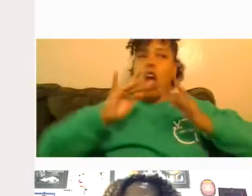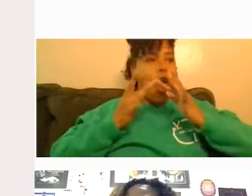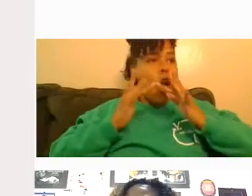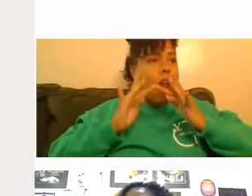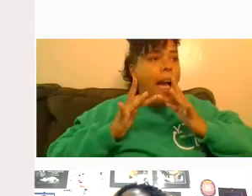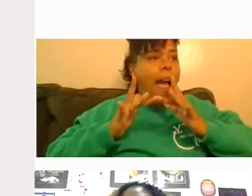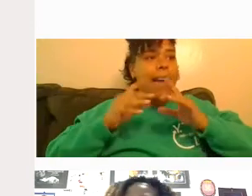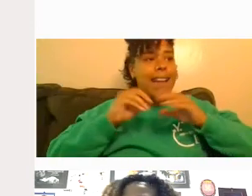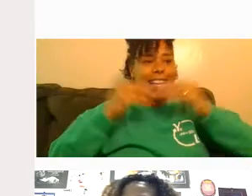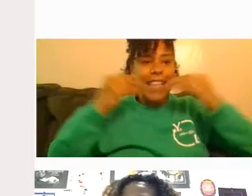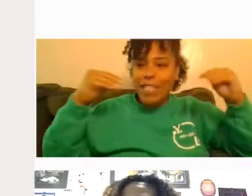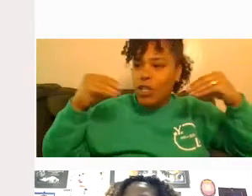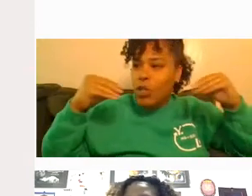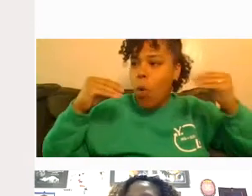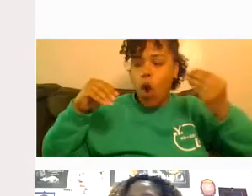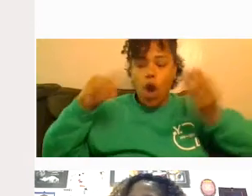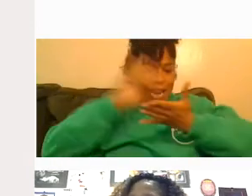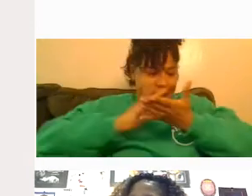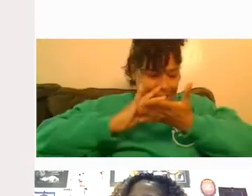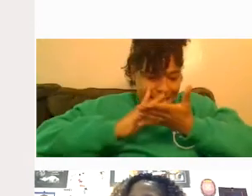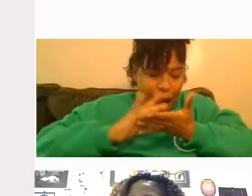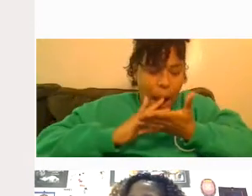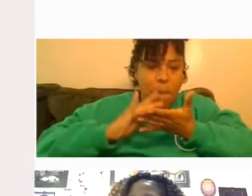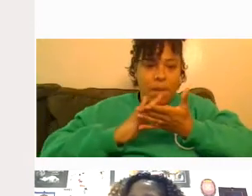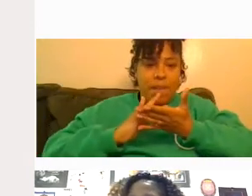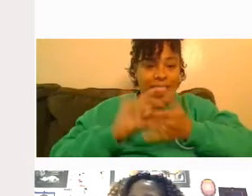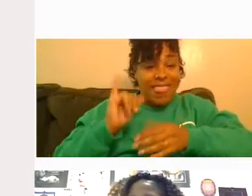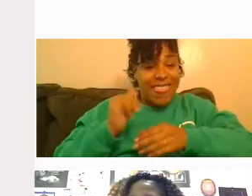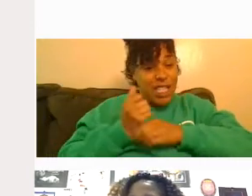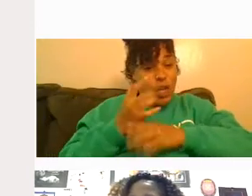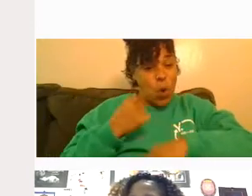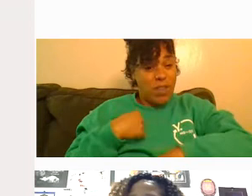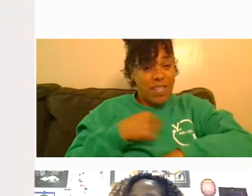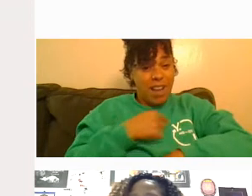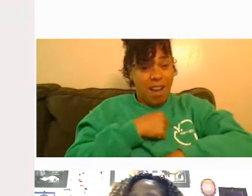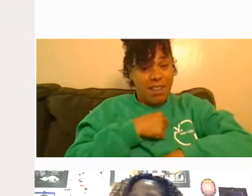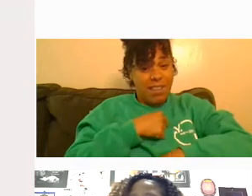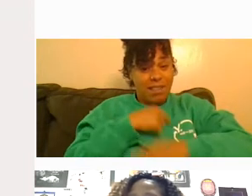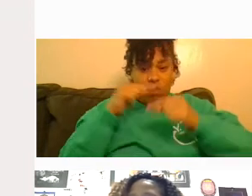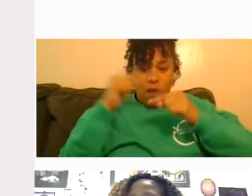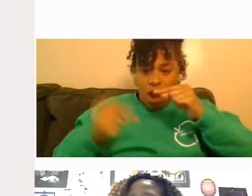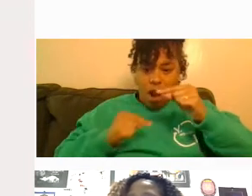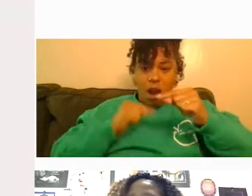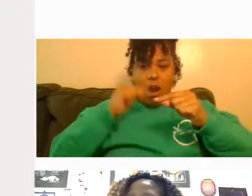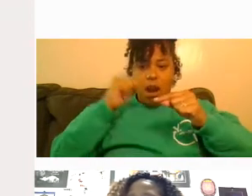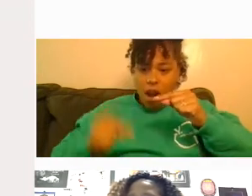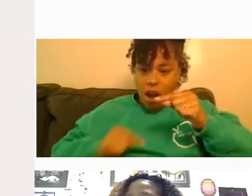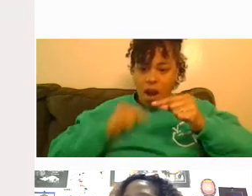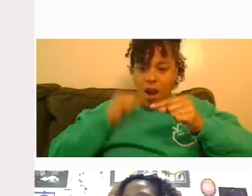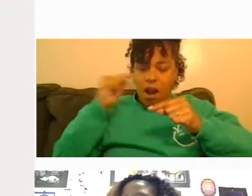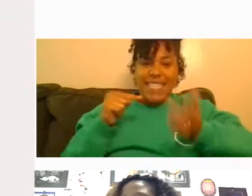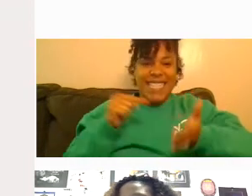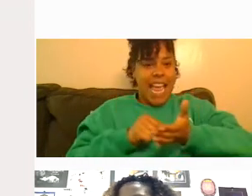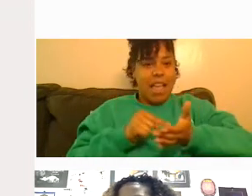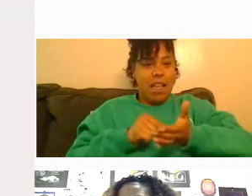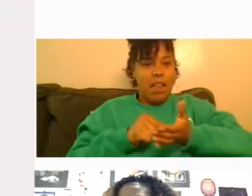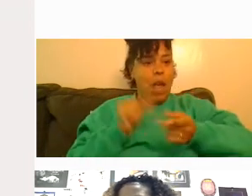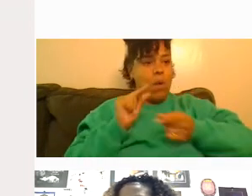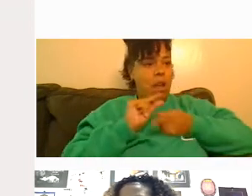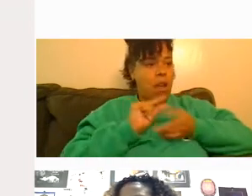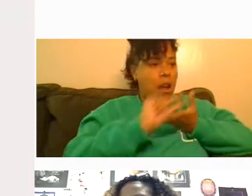store, digitally. That is causing us to live in a debt cycle. And we're paying off debt and accruing more